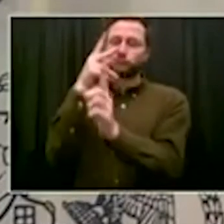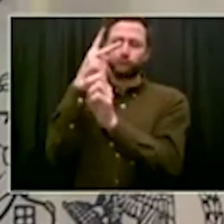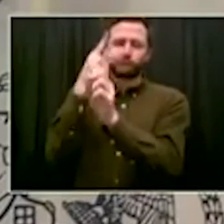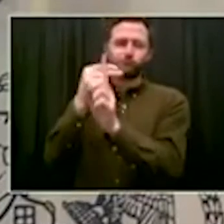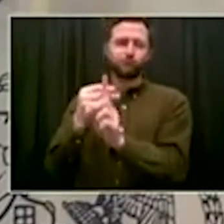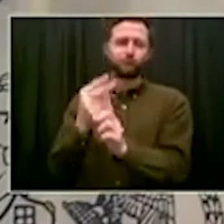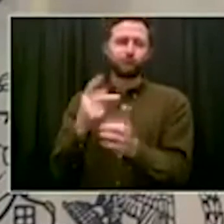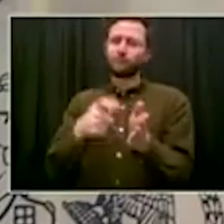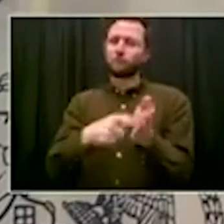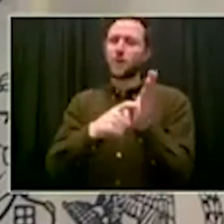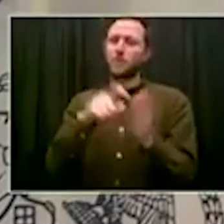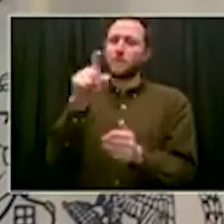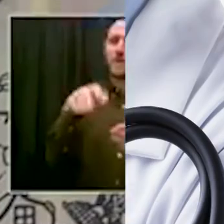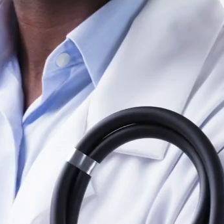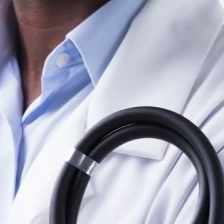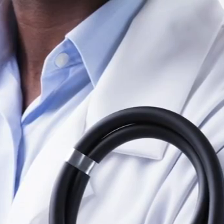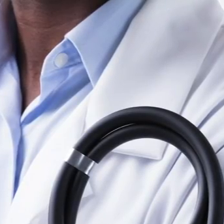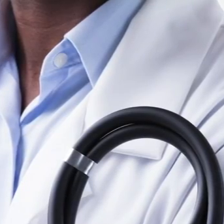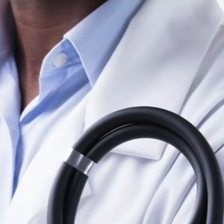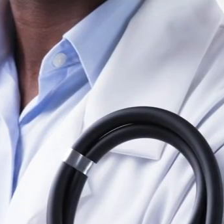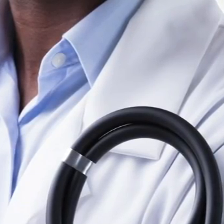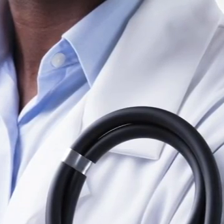vaccinated.